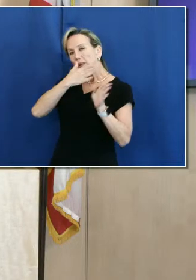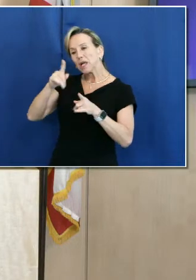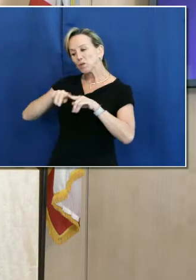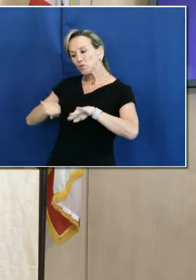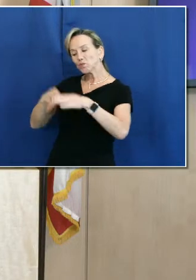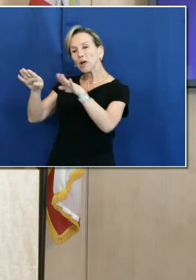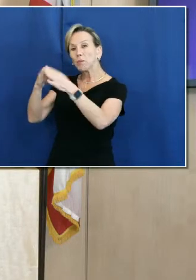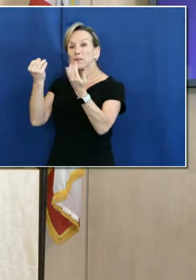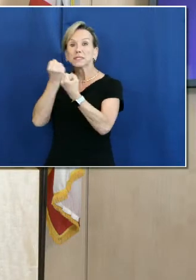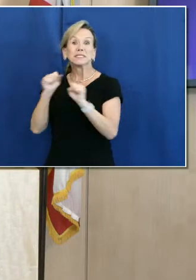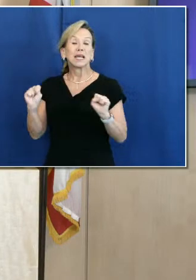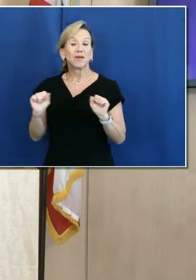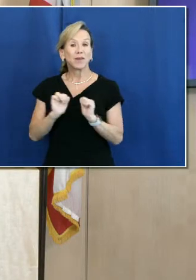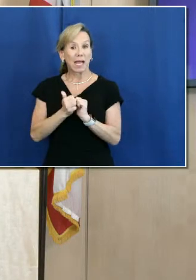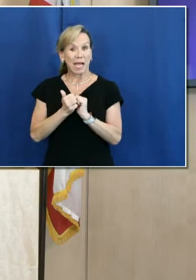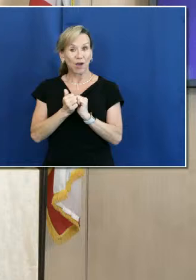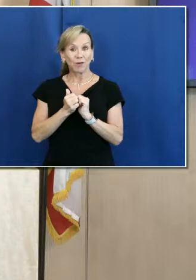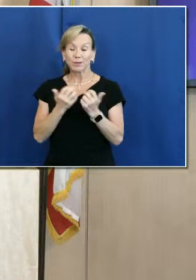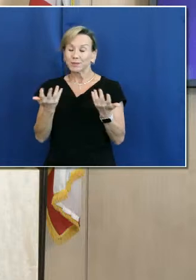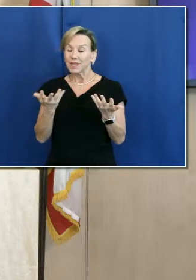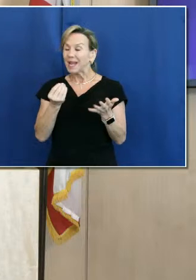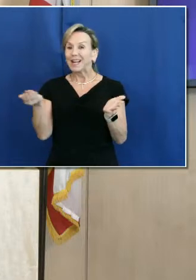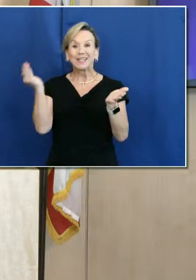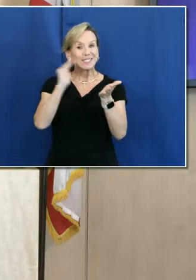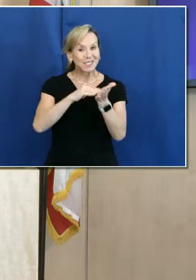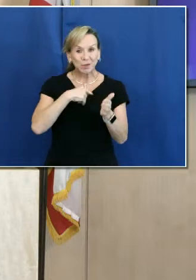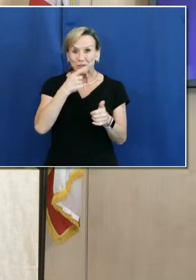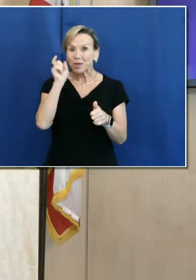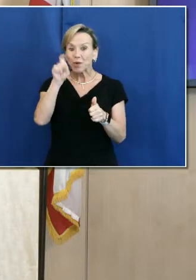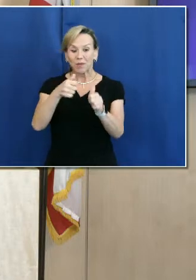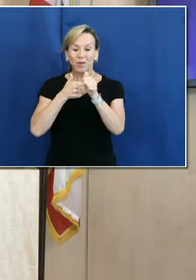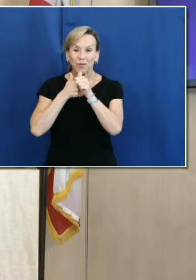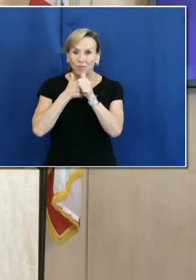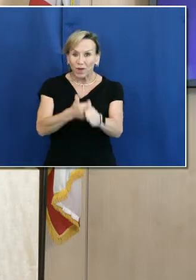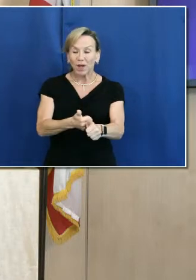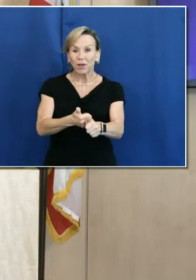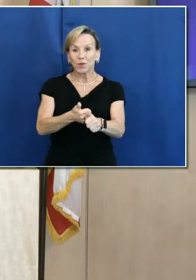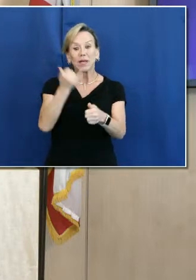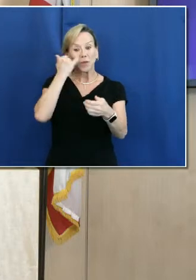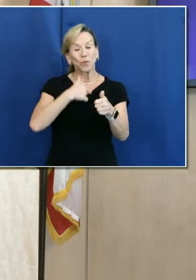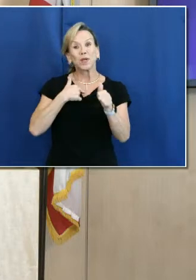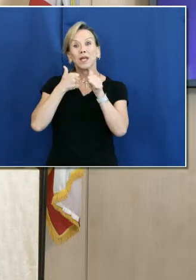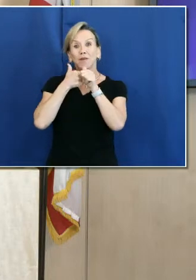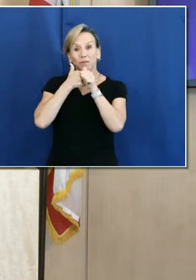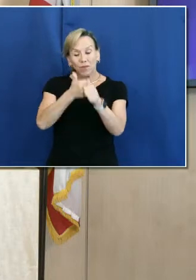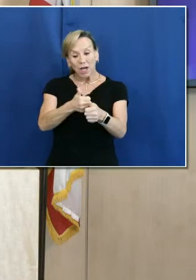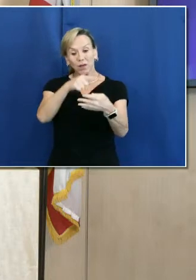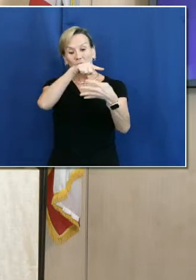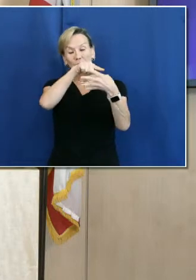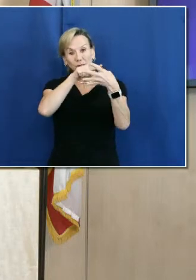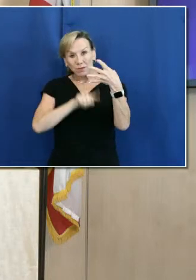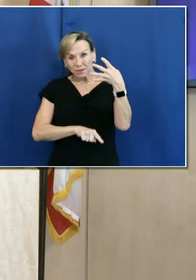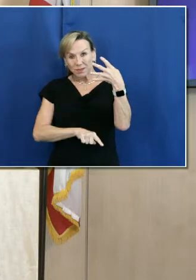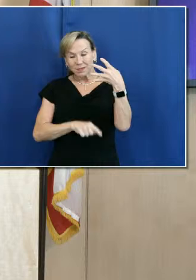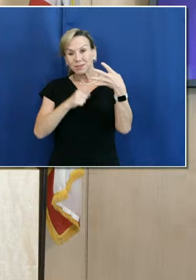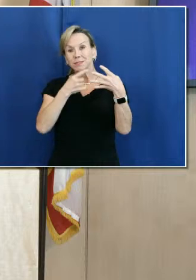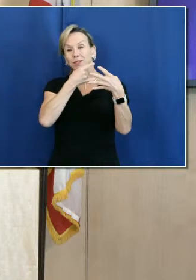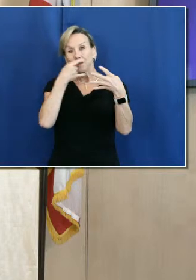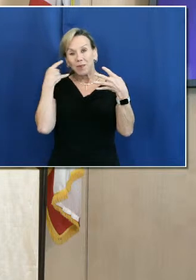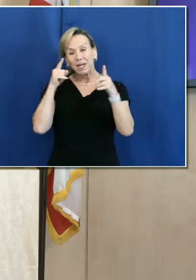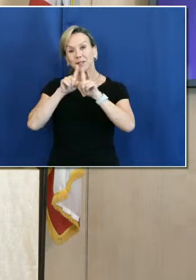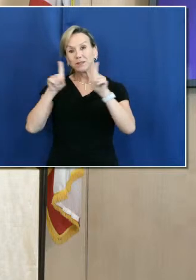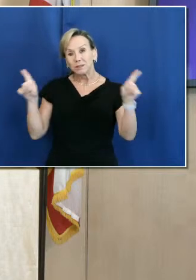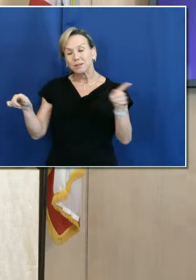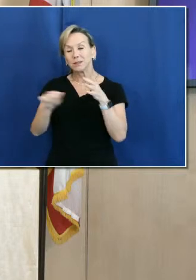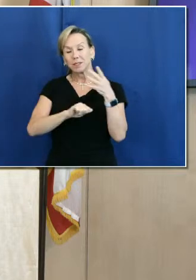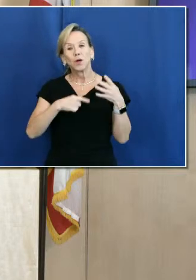strategies. That really can't emphasize enough. If we can do those things, we can help to decrease